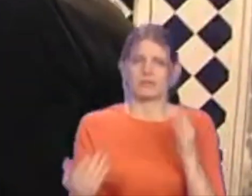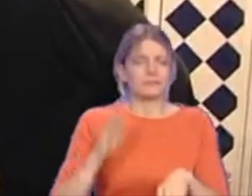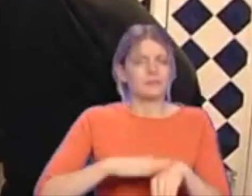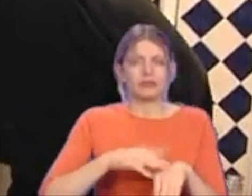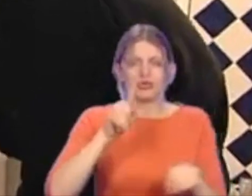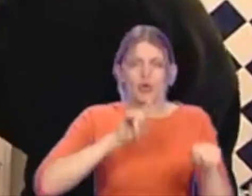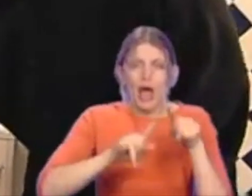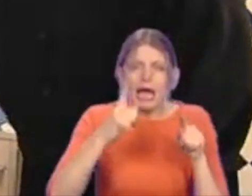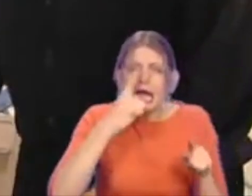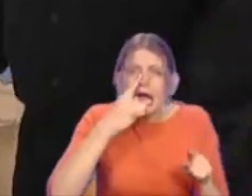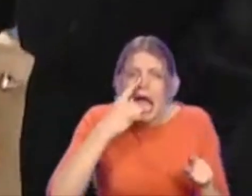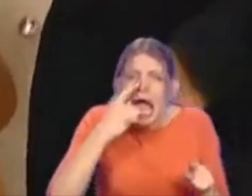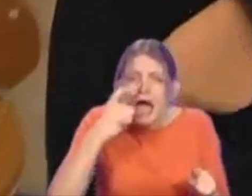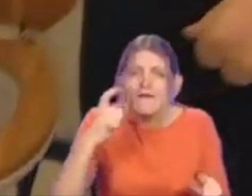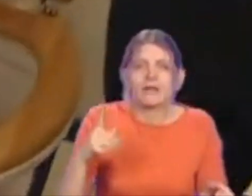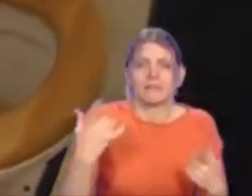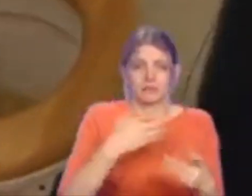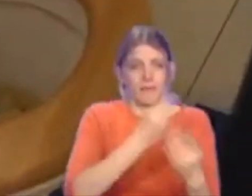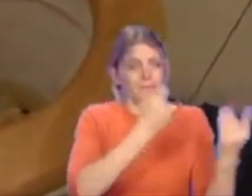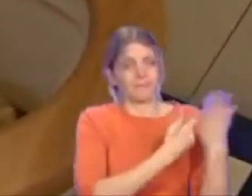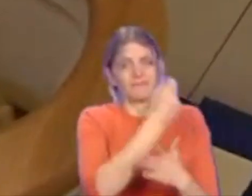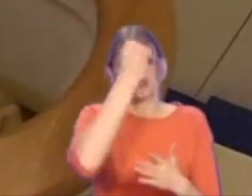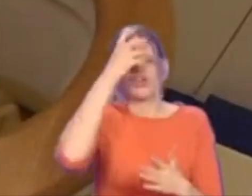the toilet and forgotten to flush.